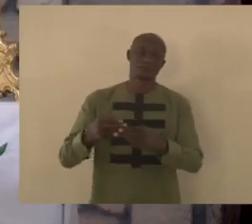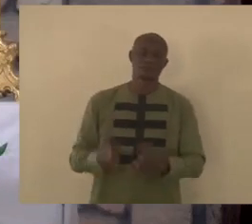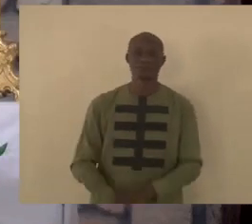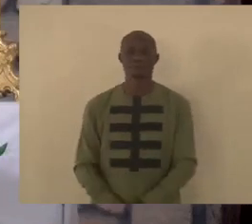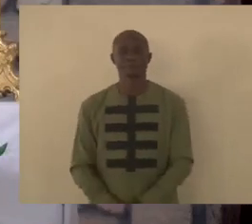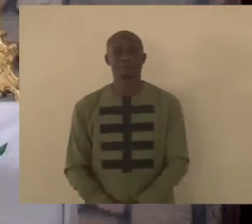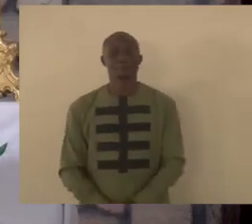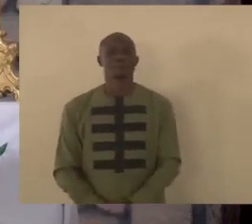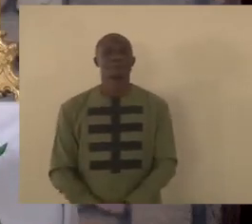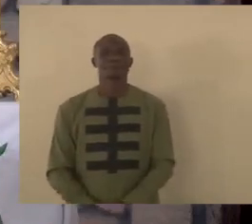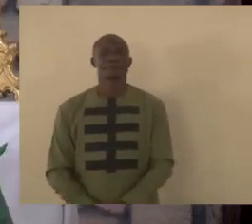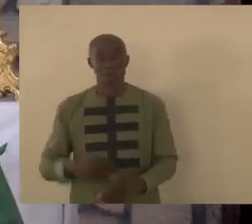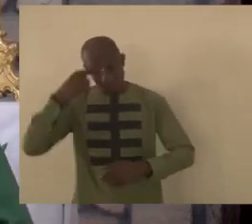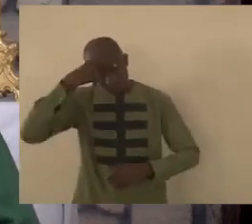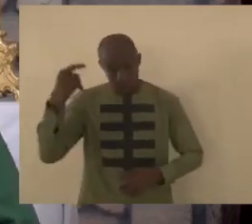soon.